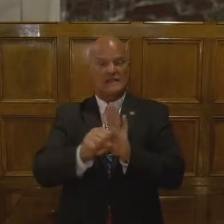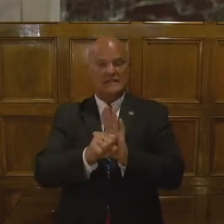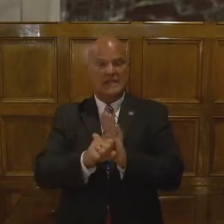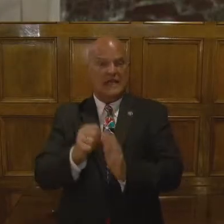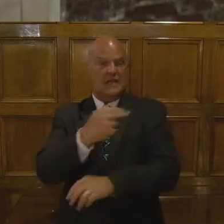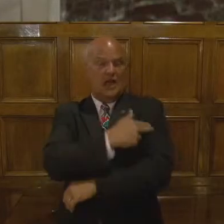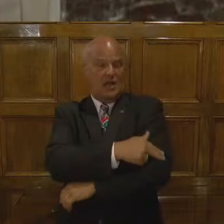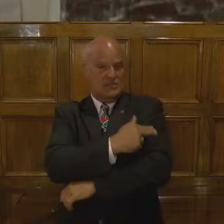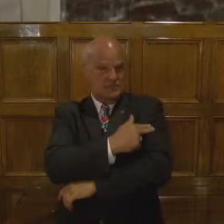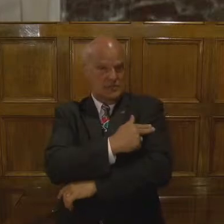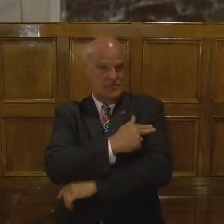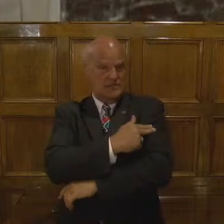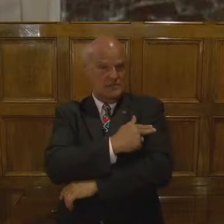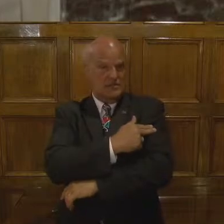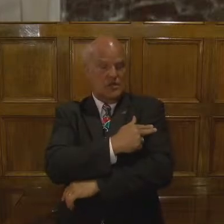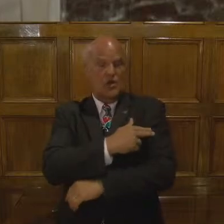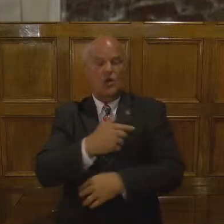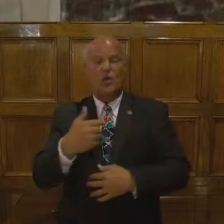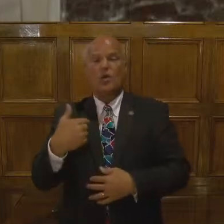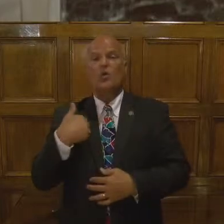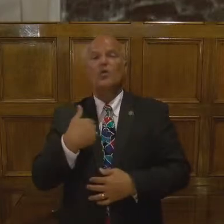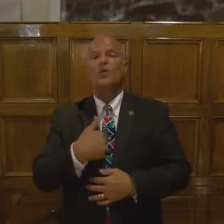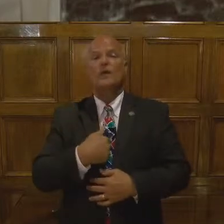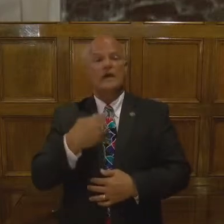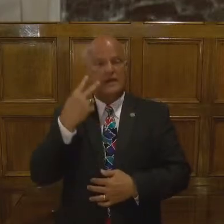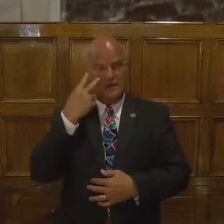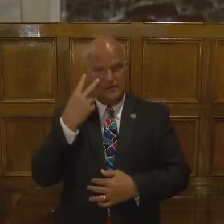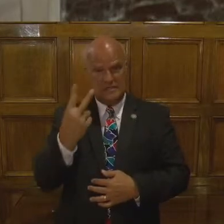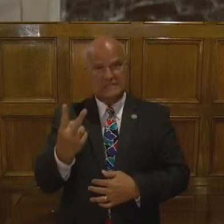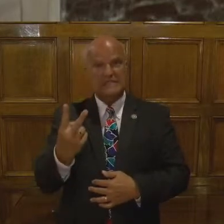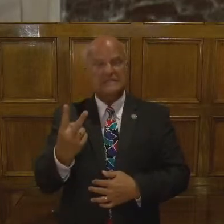hospitals, we are seeing